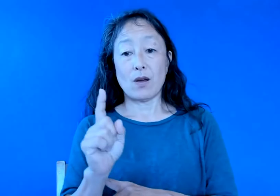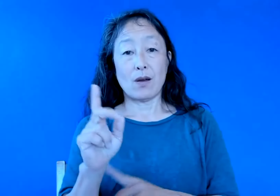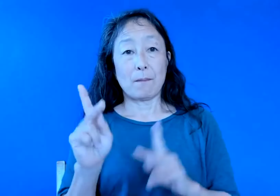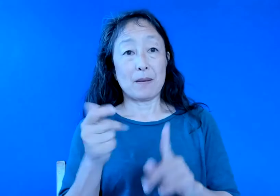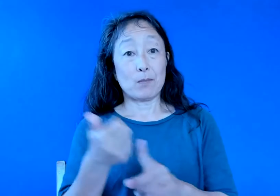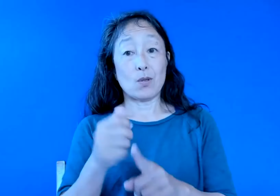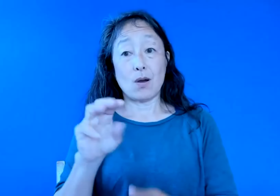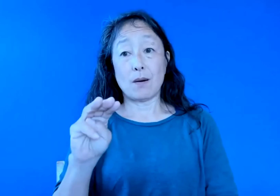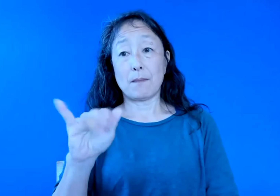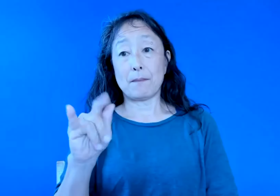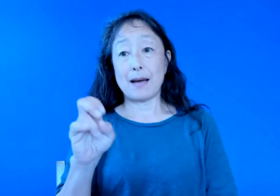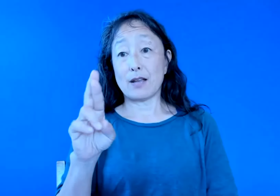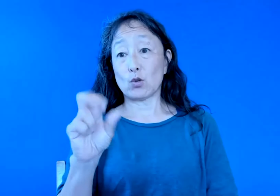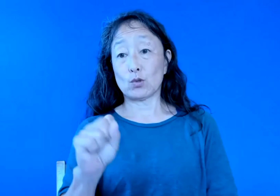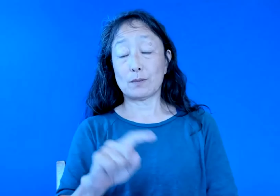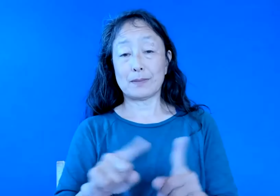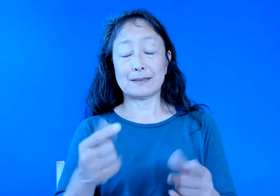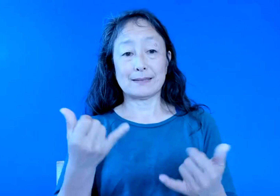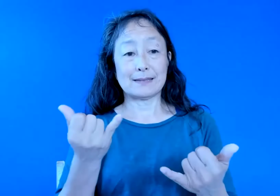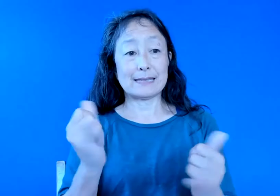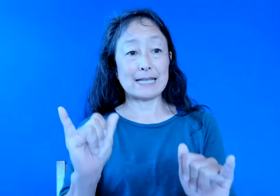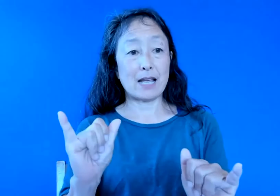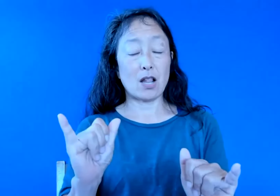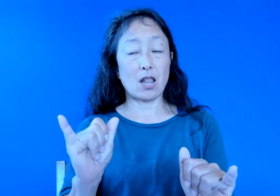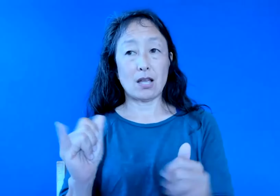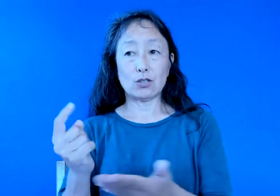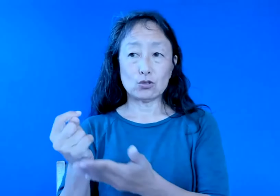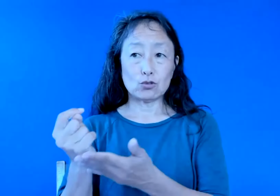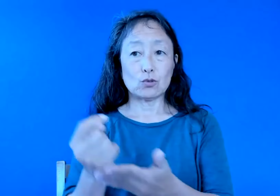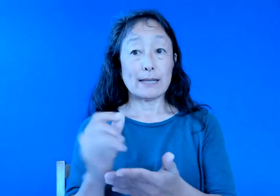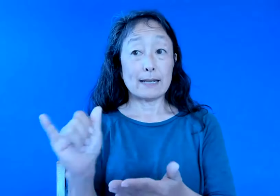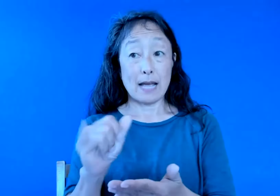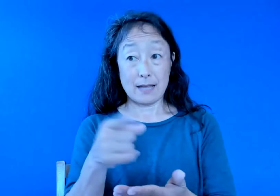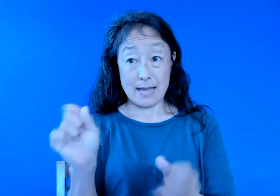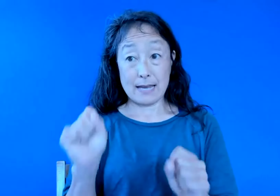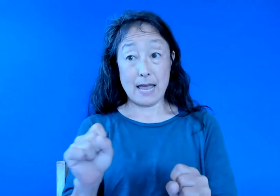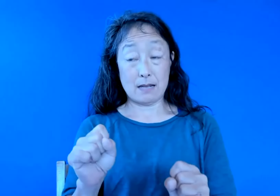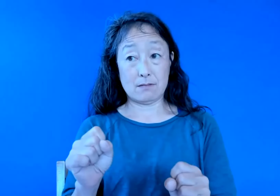minors but still being treated as though they can consent.